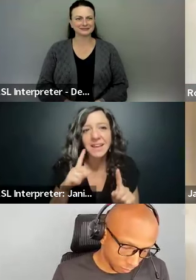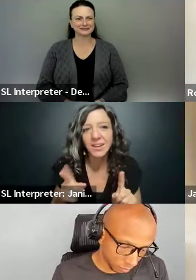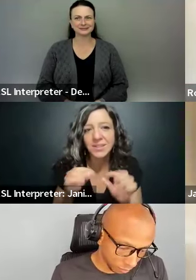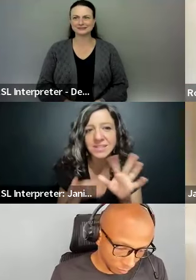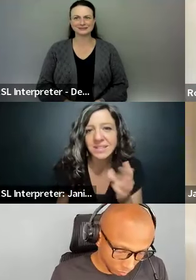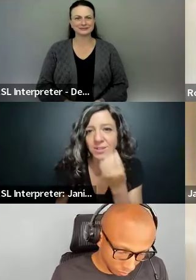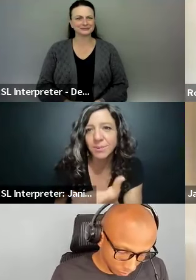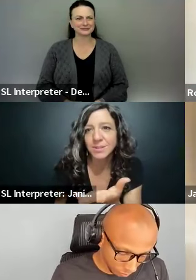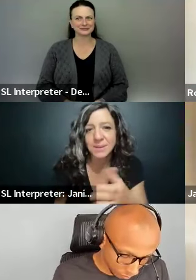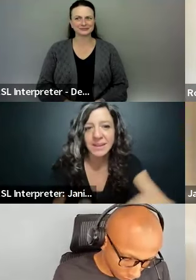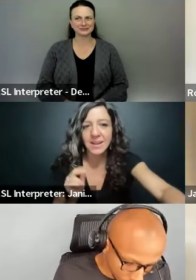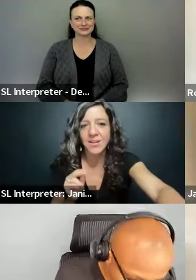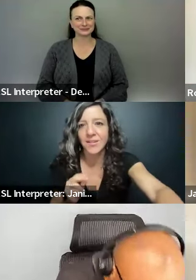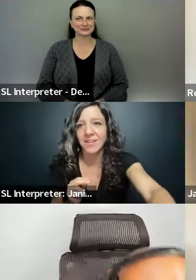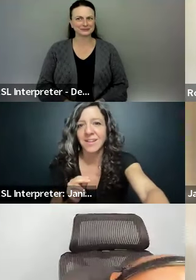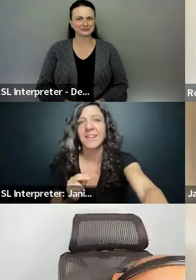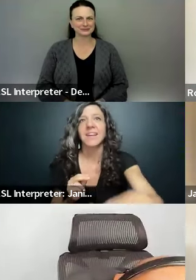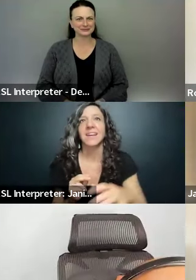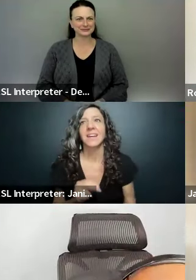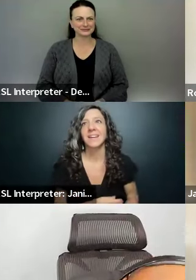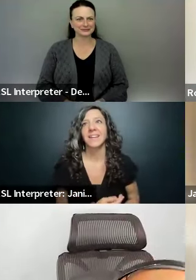Bryce, we can't hear you. This is the interpreter speaking now.